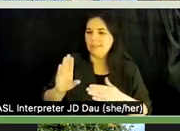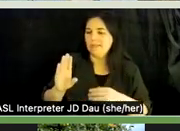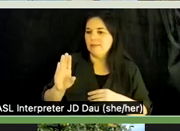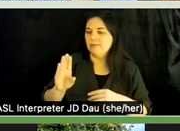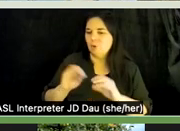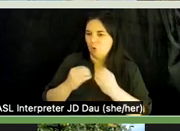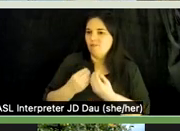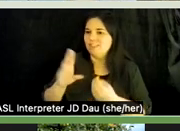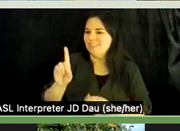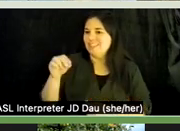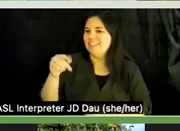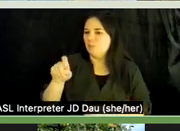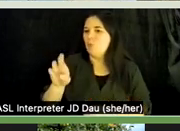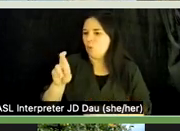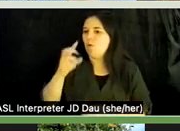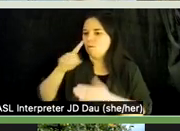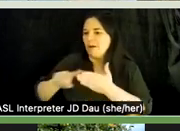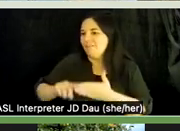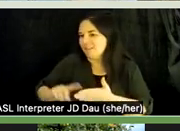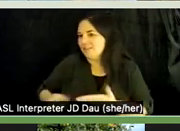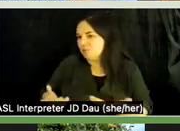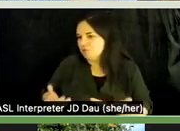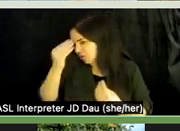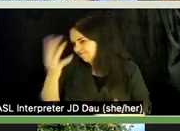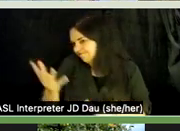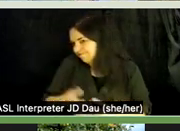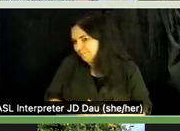investigation. So